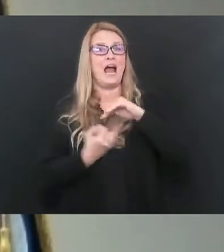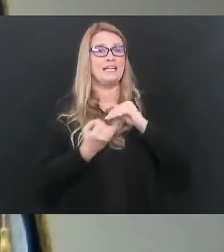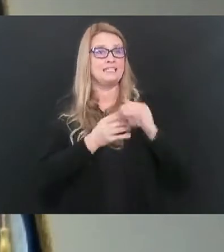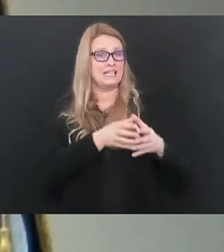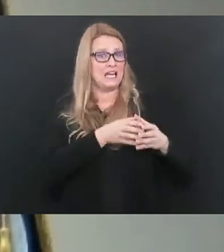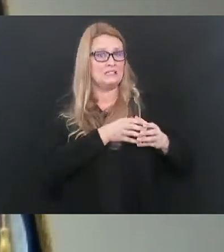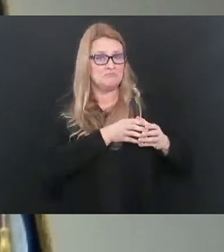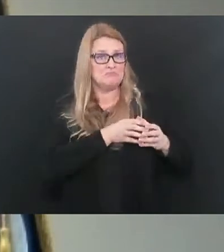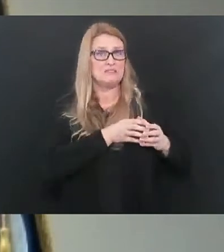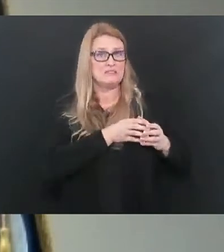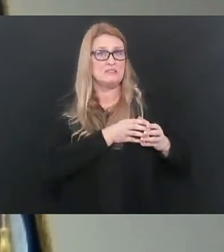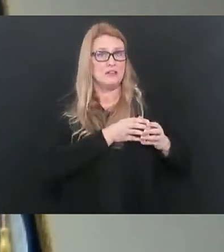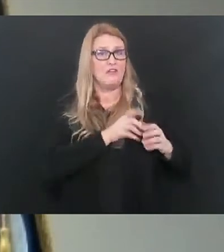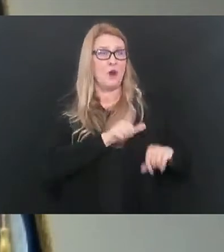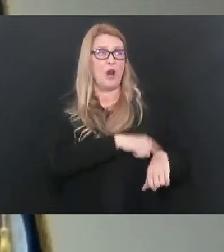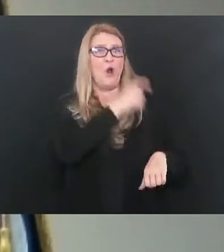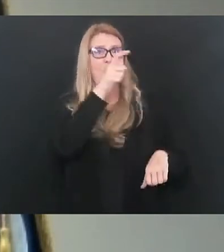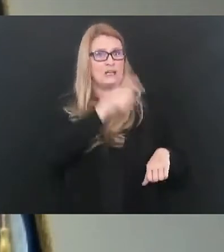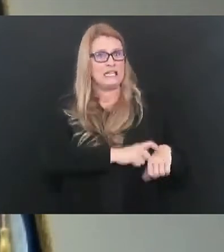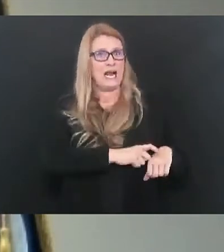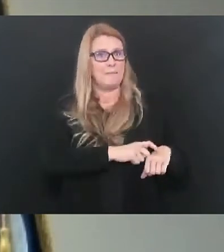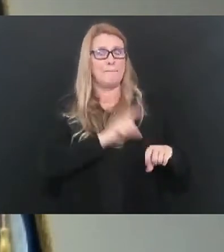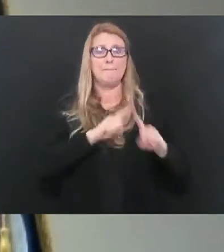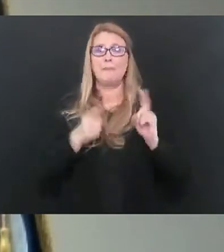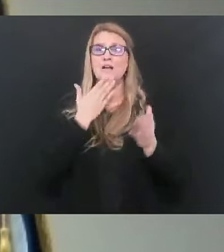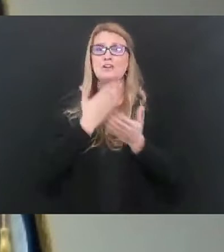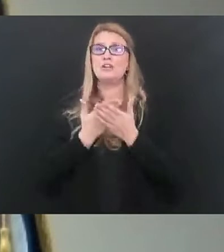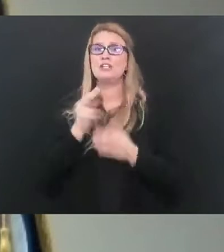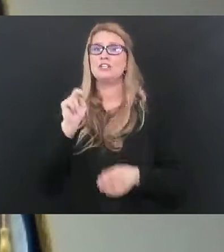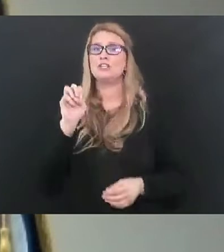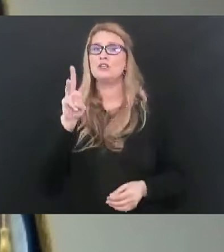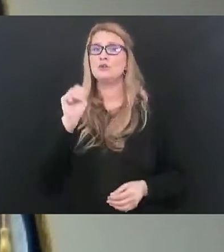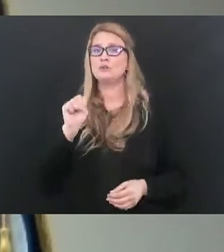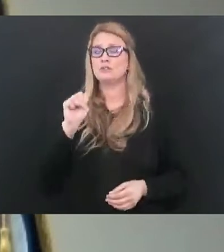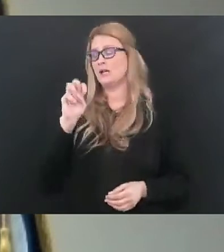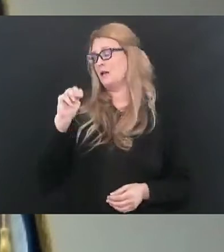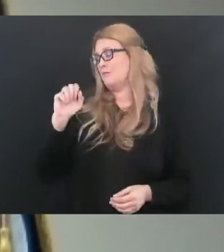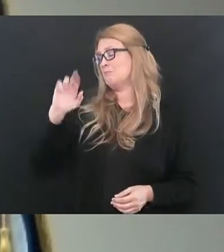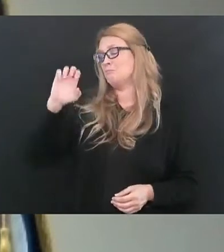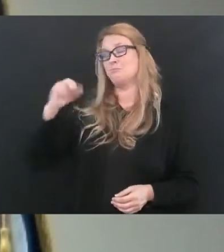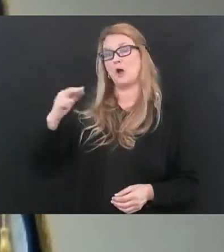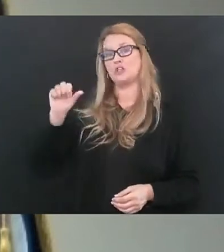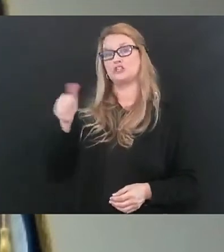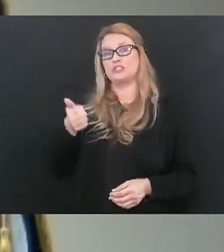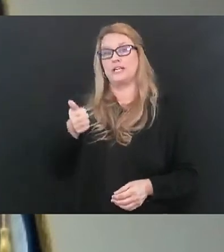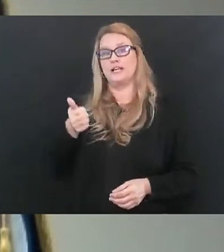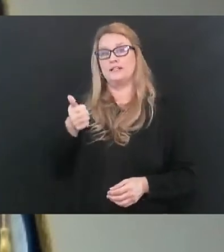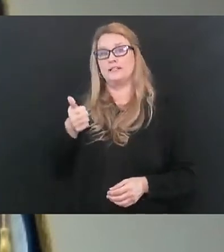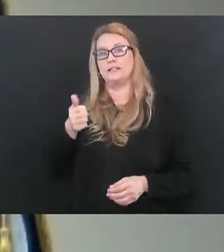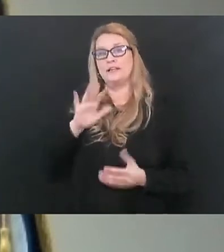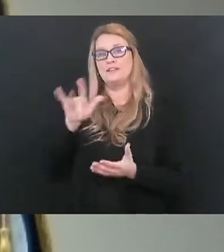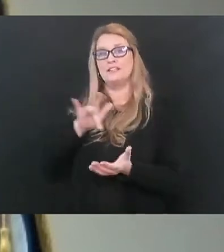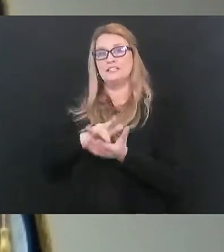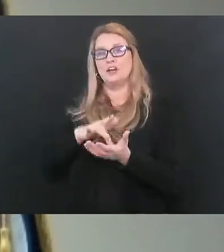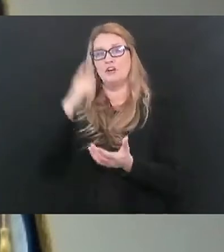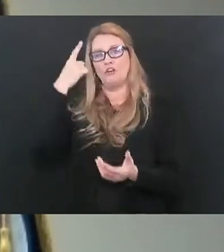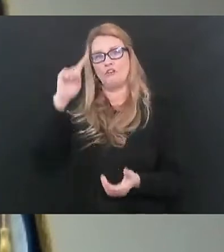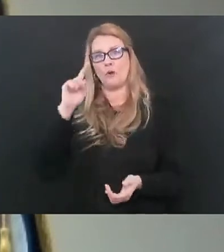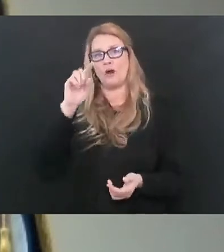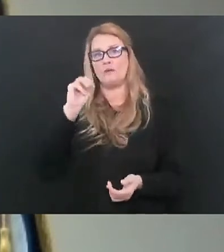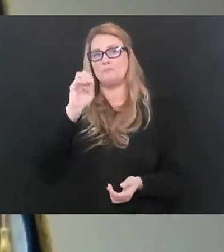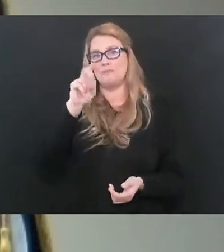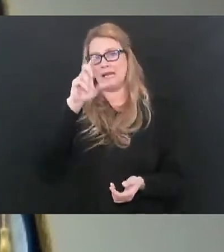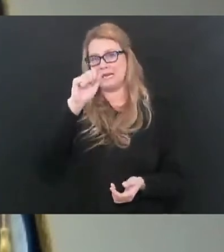of time. The good news is on March 10th that the Center for Medicare and Medicaid, CMS,